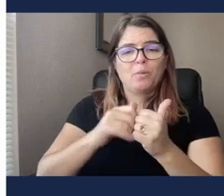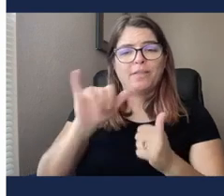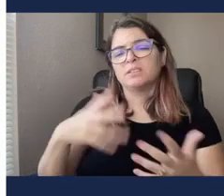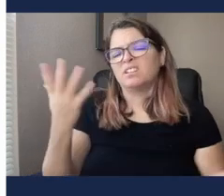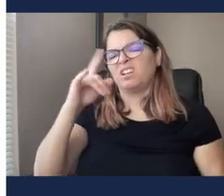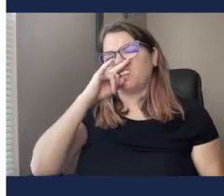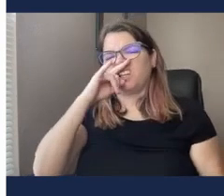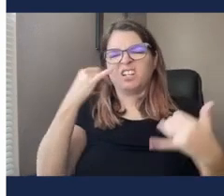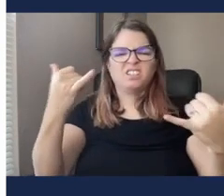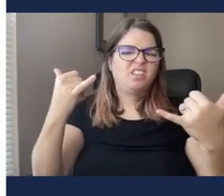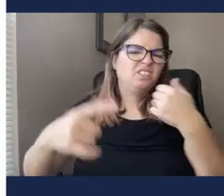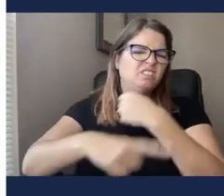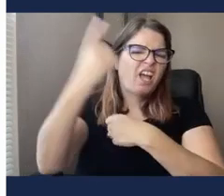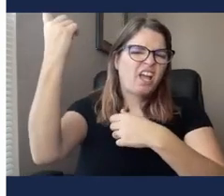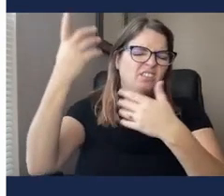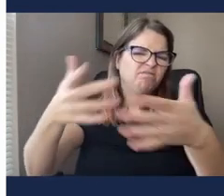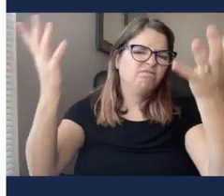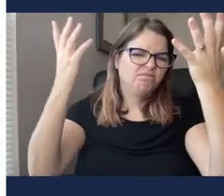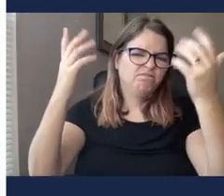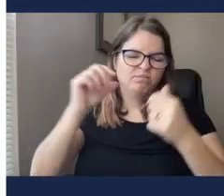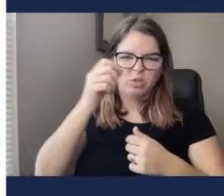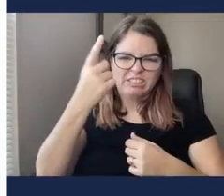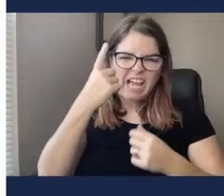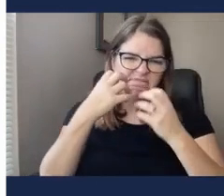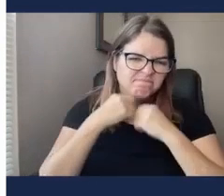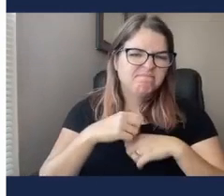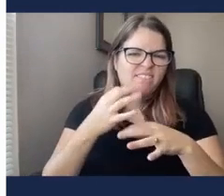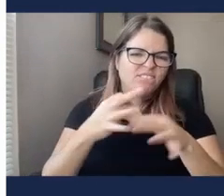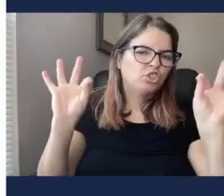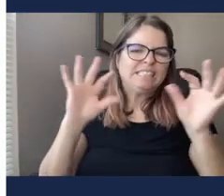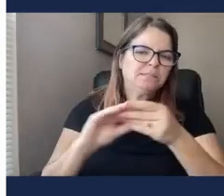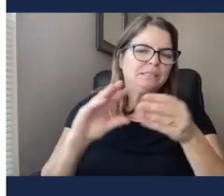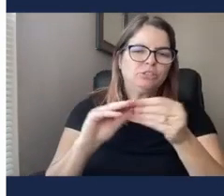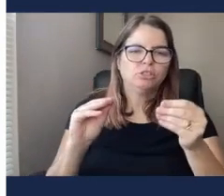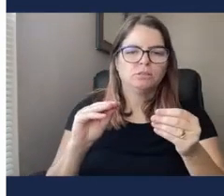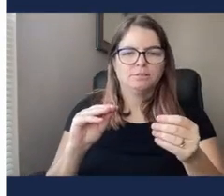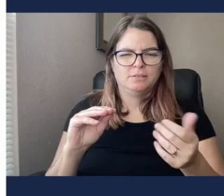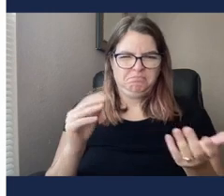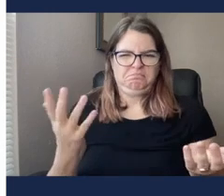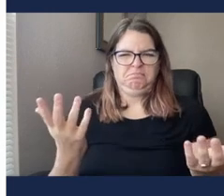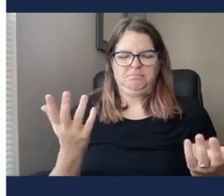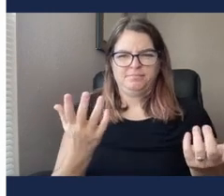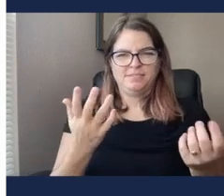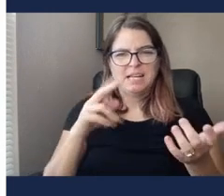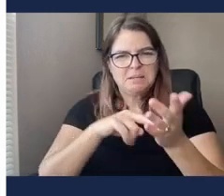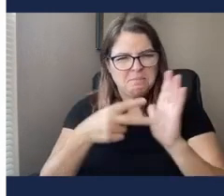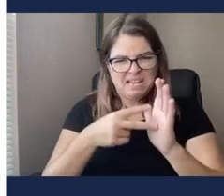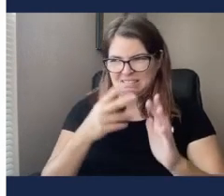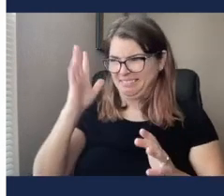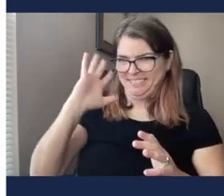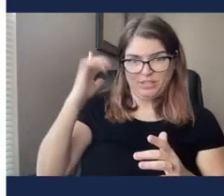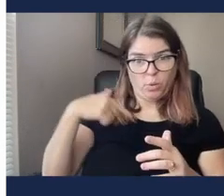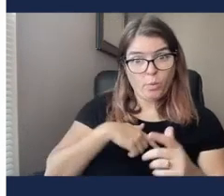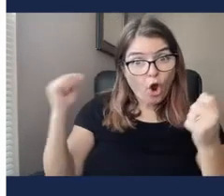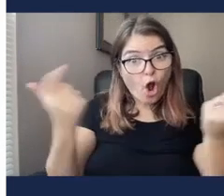who don't understand the value of free speech, some idea that at some point there was widespread consensus around what